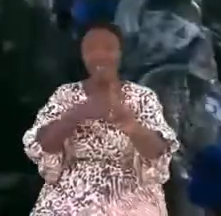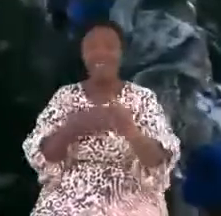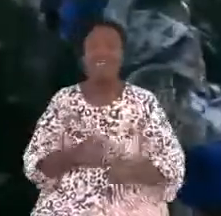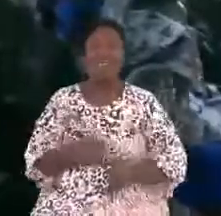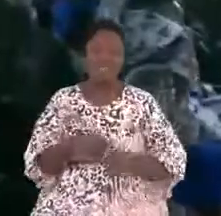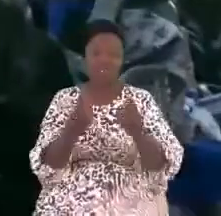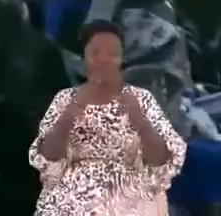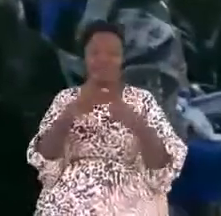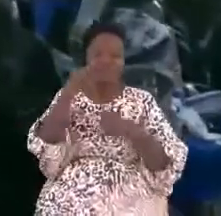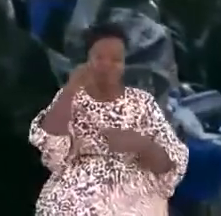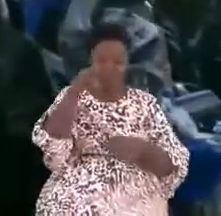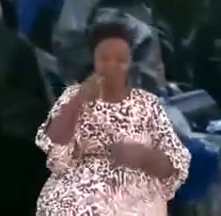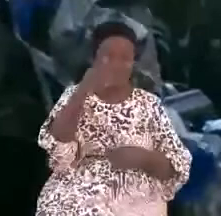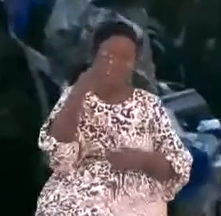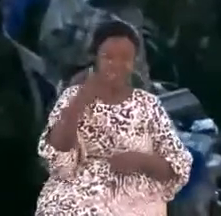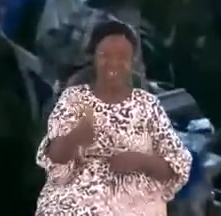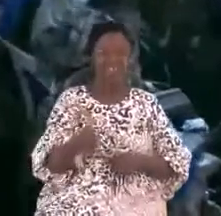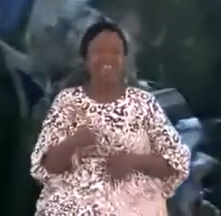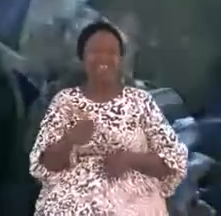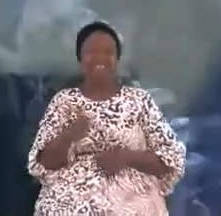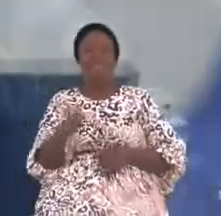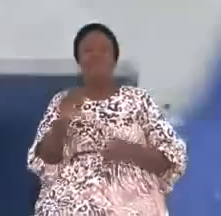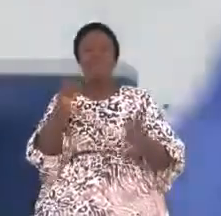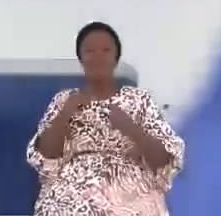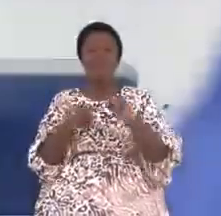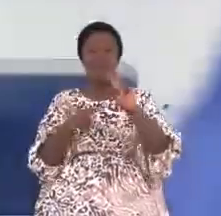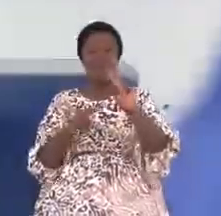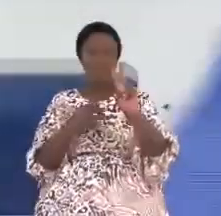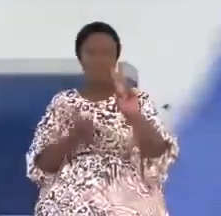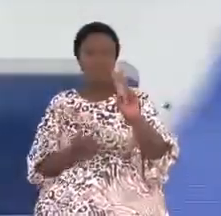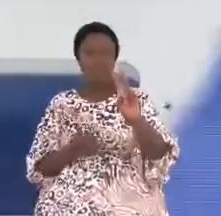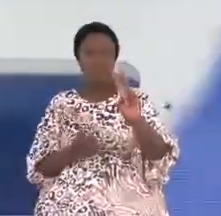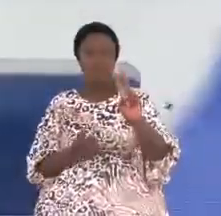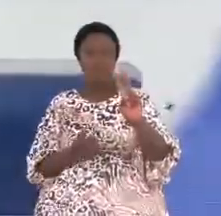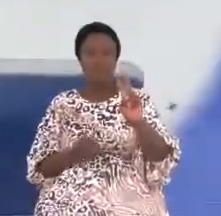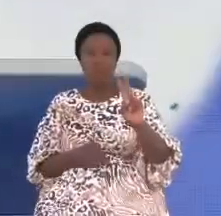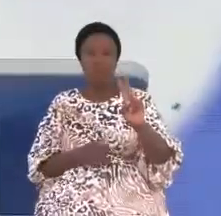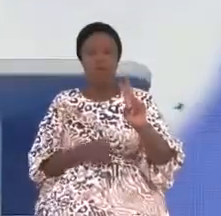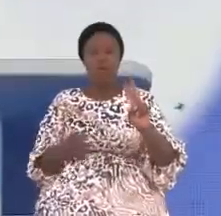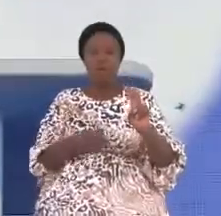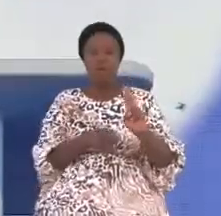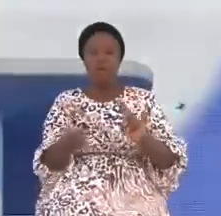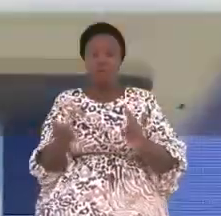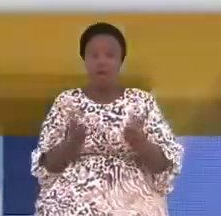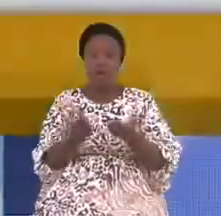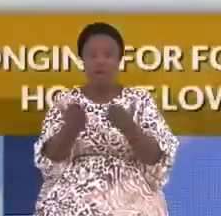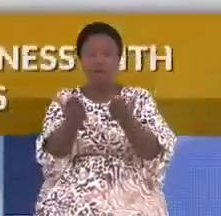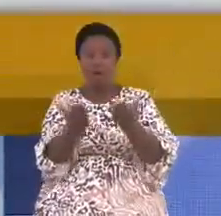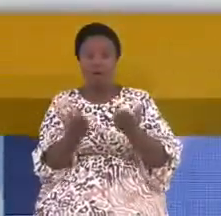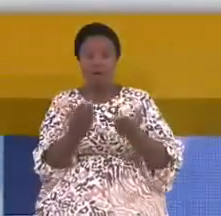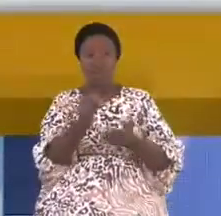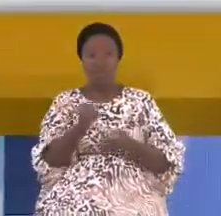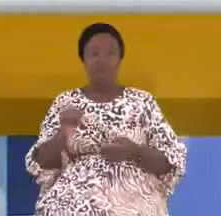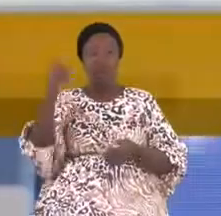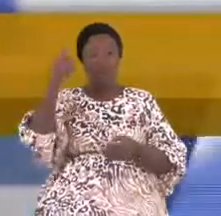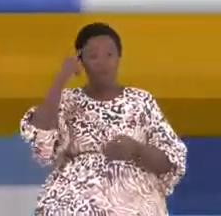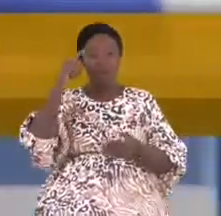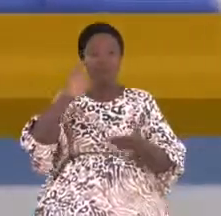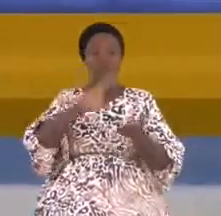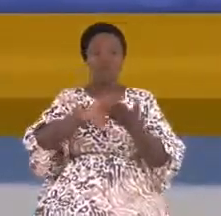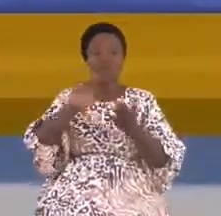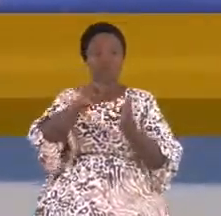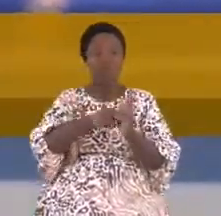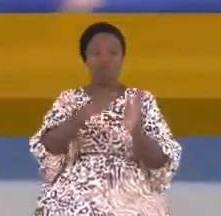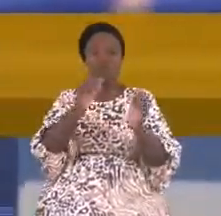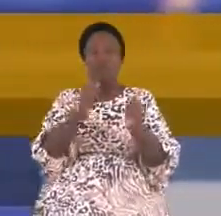number two now point number two they are longing for forgiveness with honest